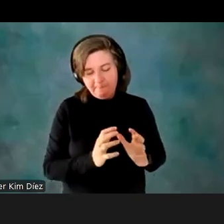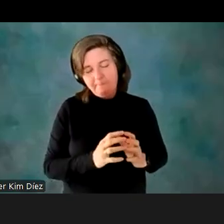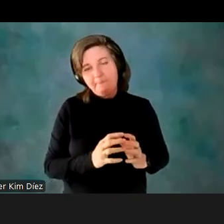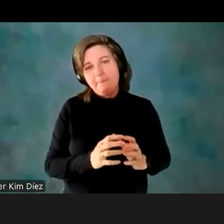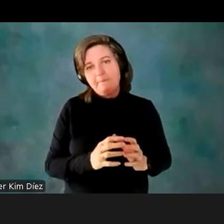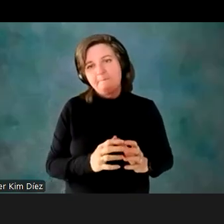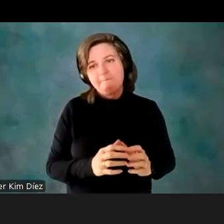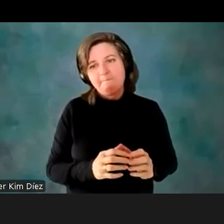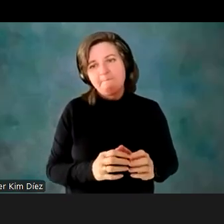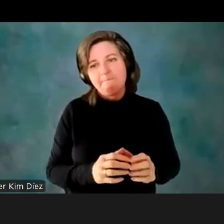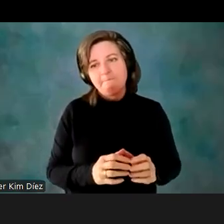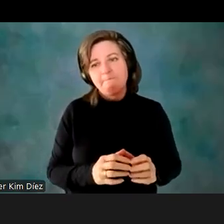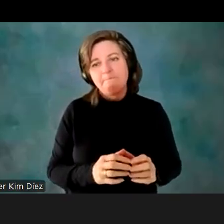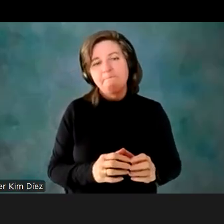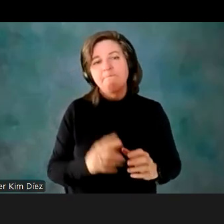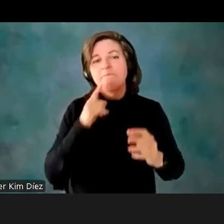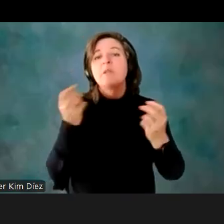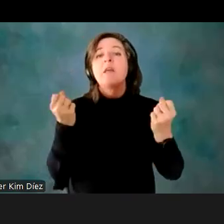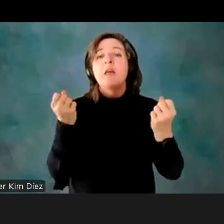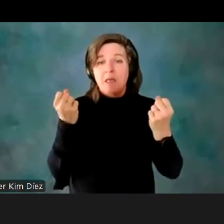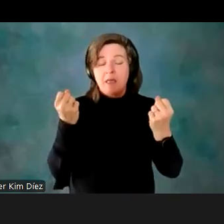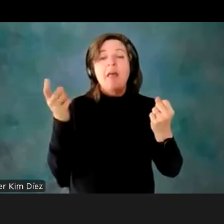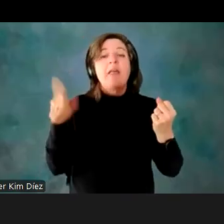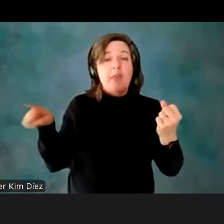There were many sites down when I took over.